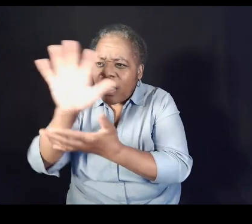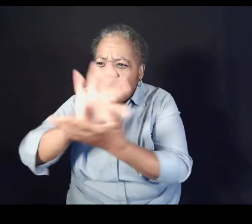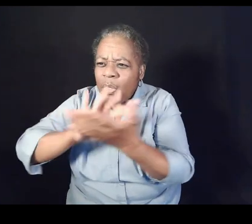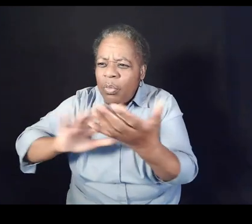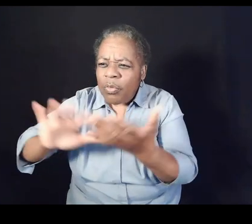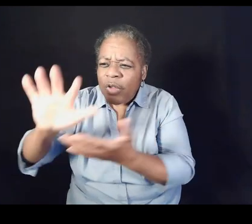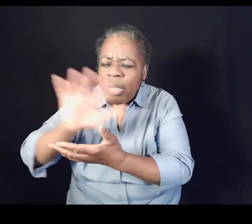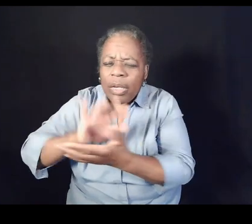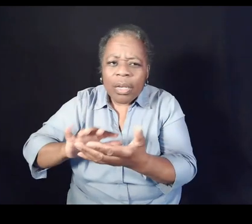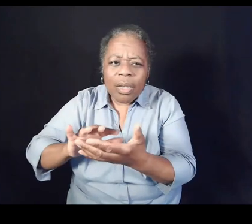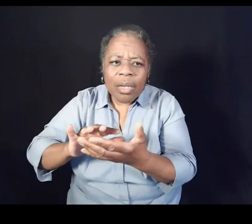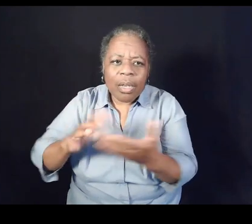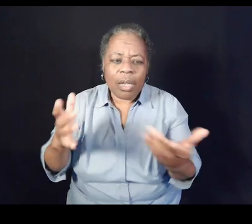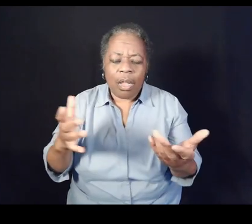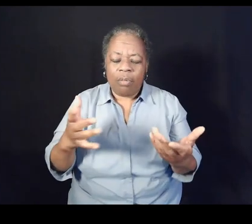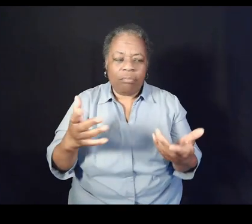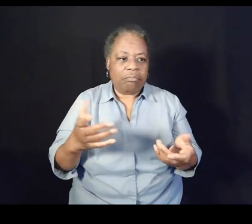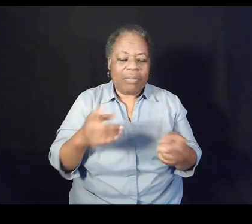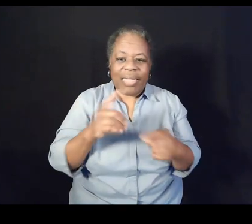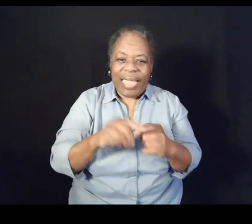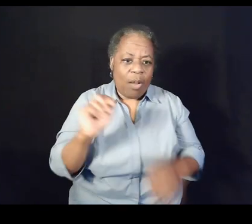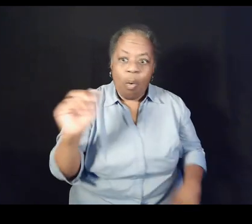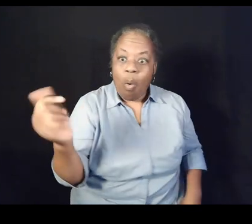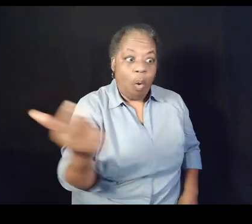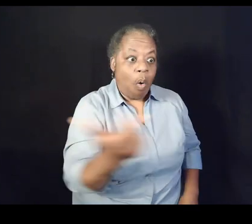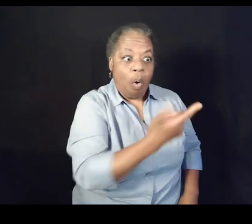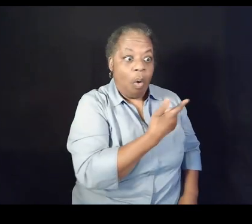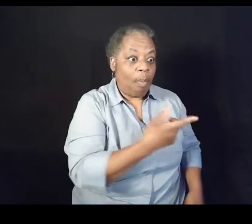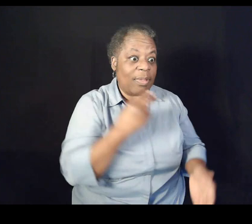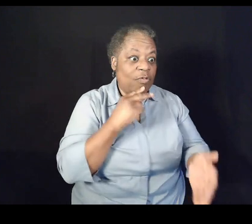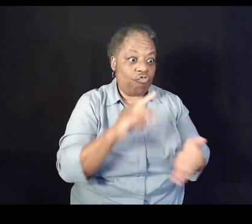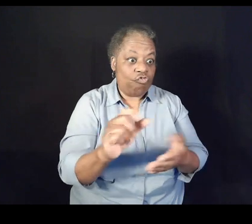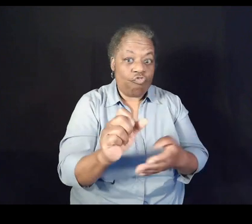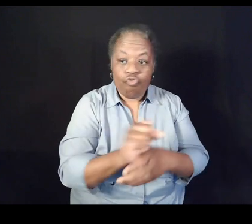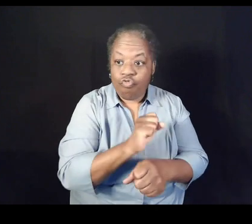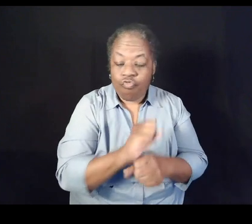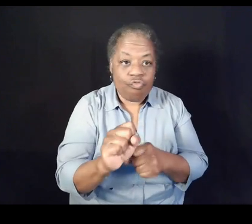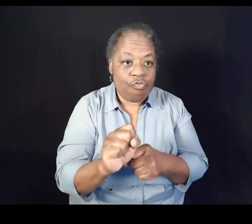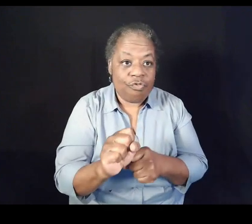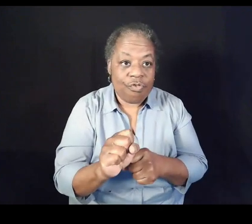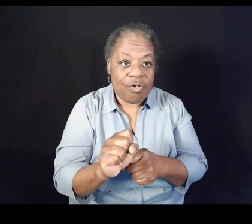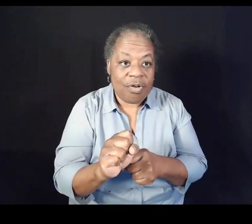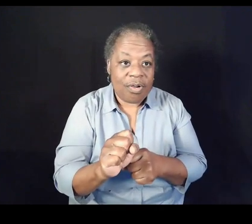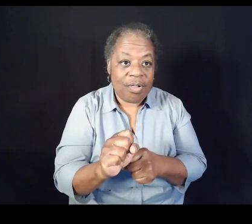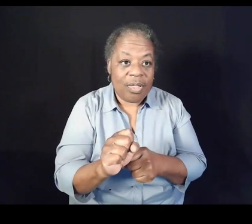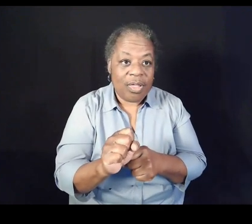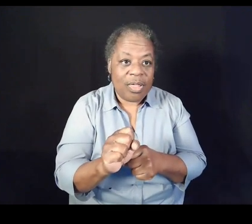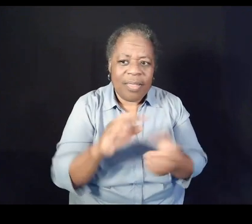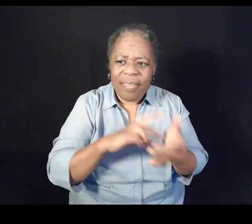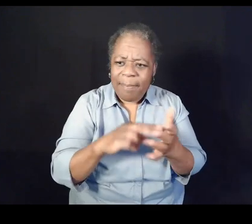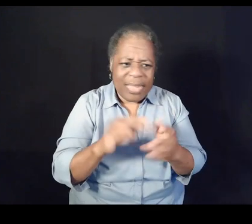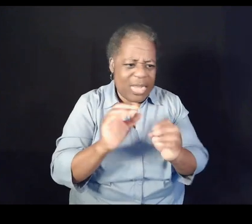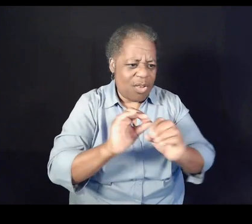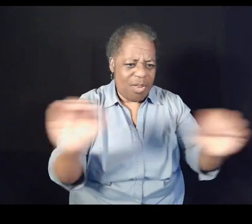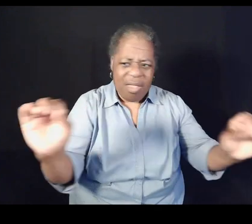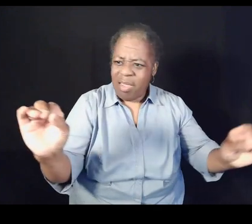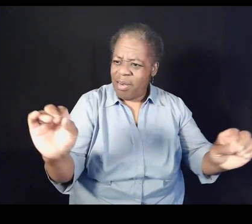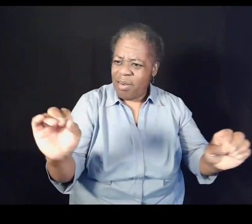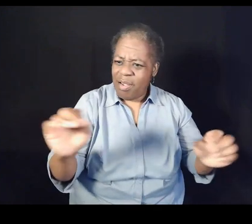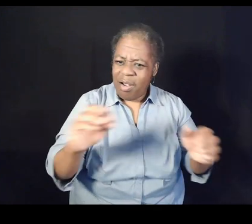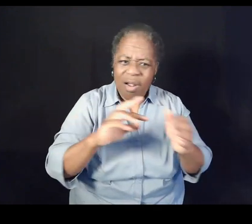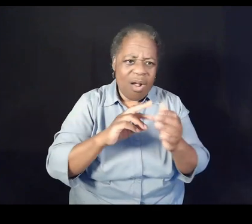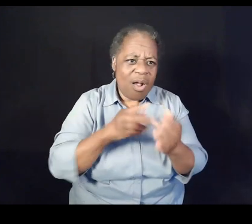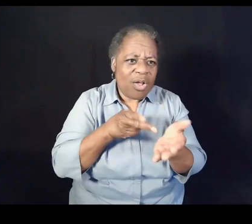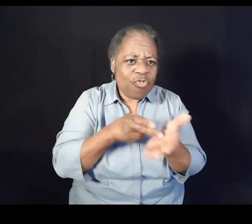So logically, they can't all be true. But does that mean none of them are true and that there is no God?